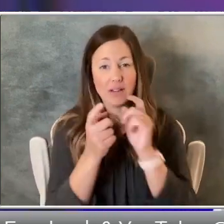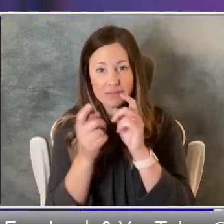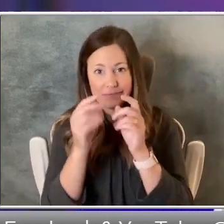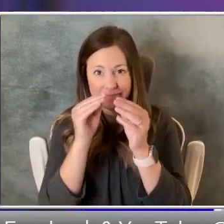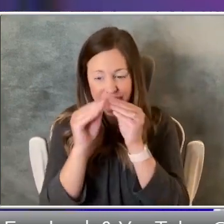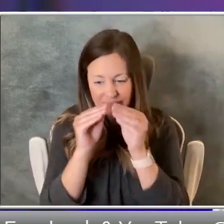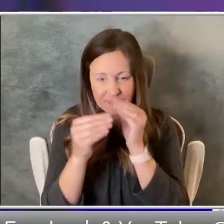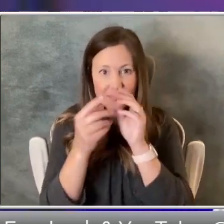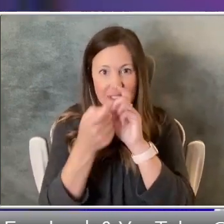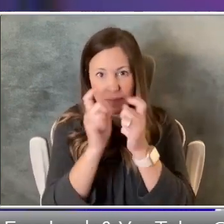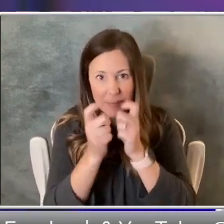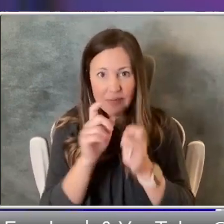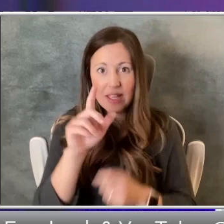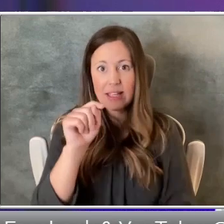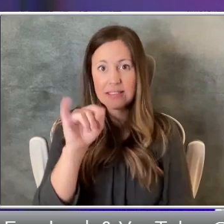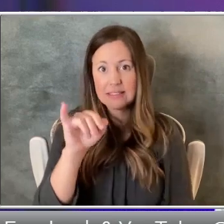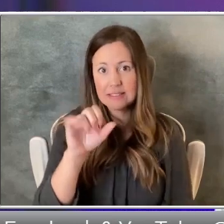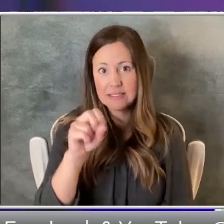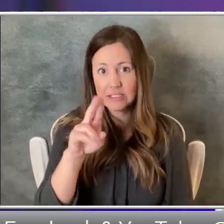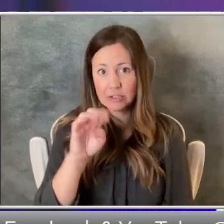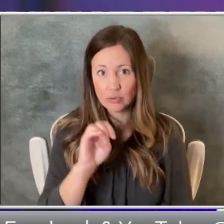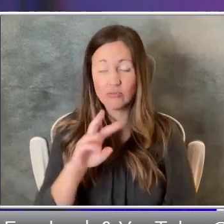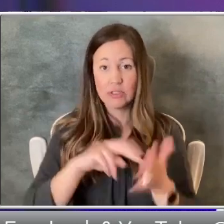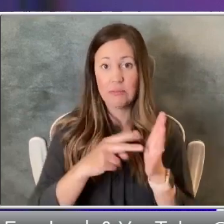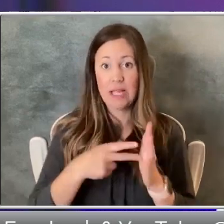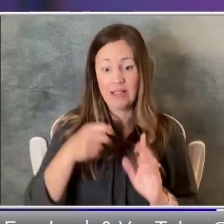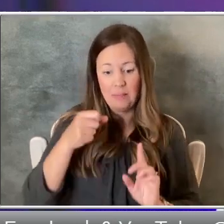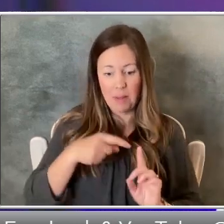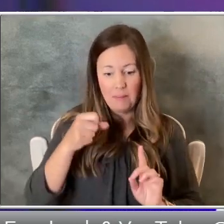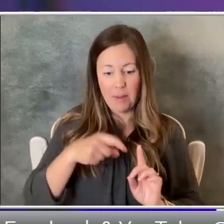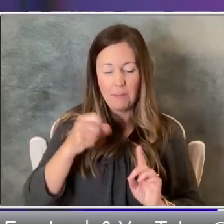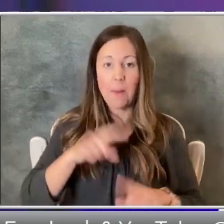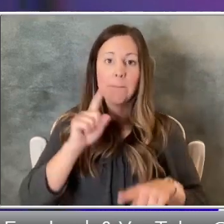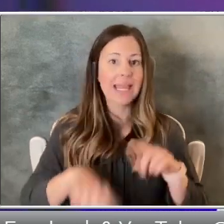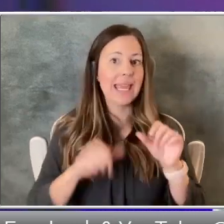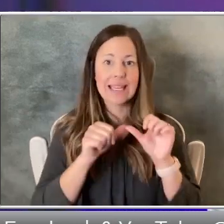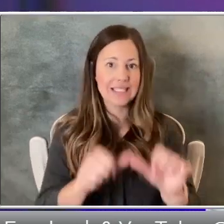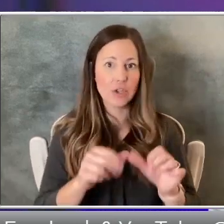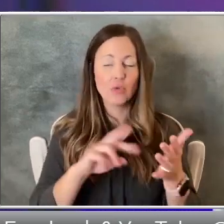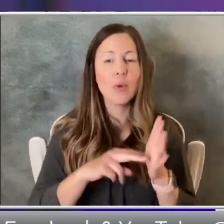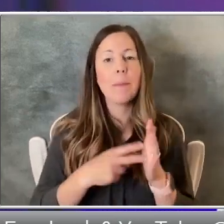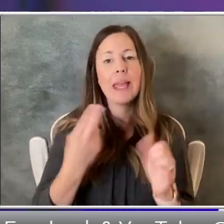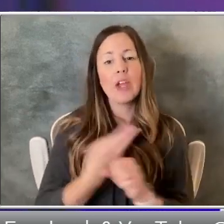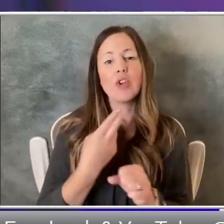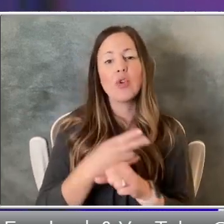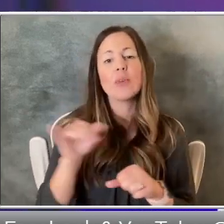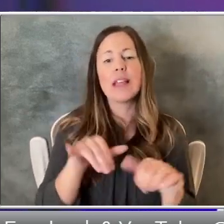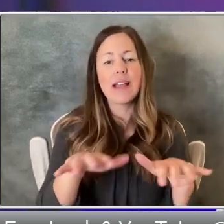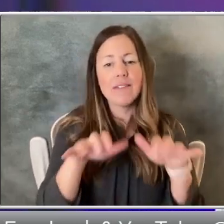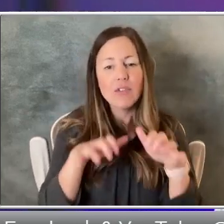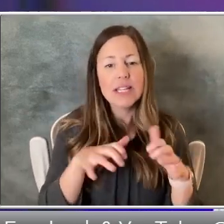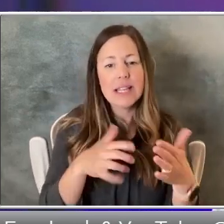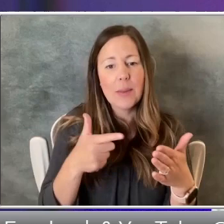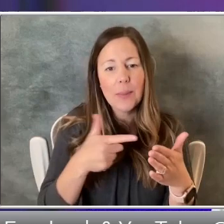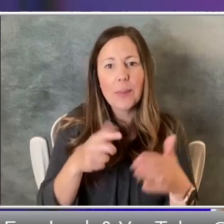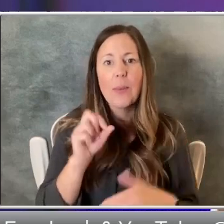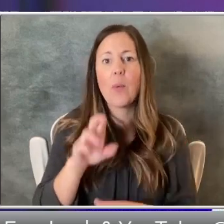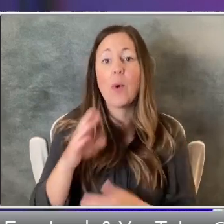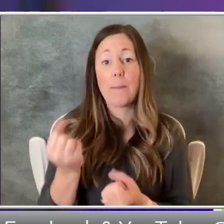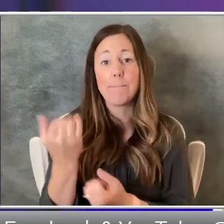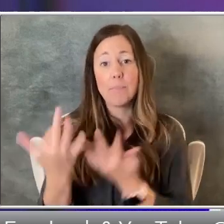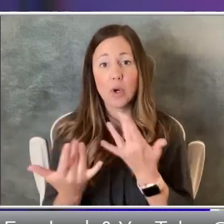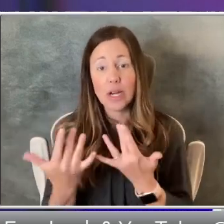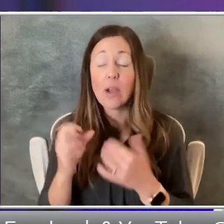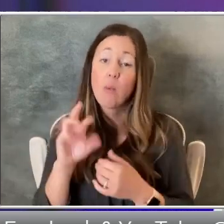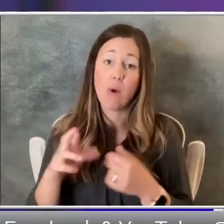tissue so that these circuits can't continue in the future. So we go in either with a freezing catheter or a burning catheter or an